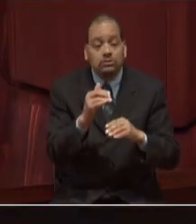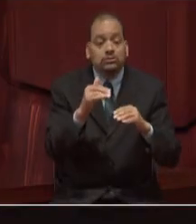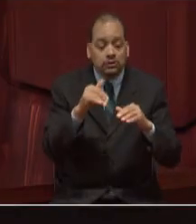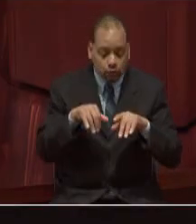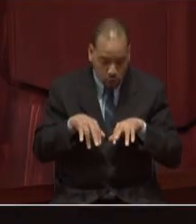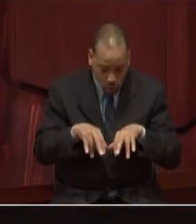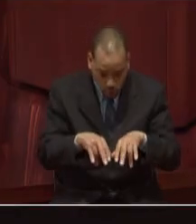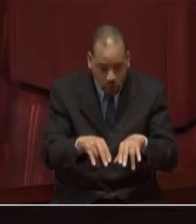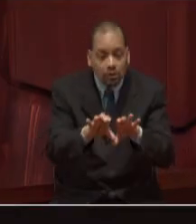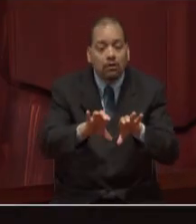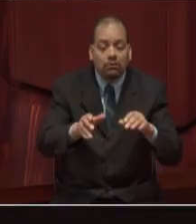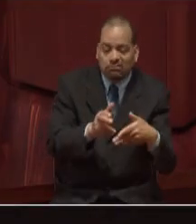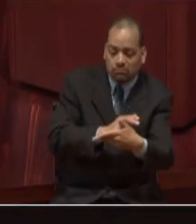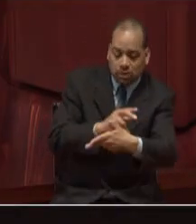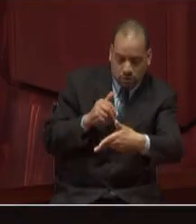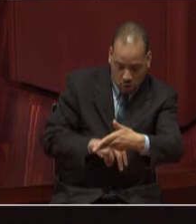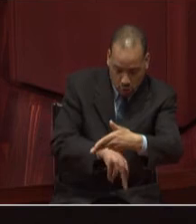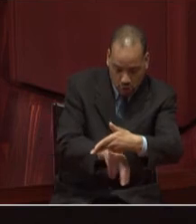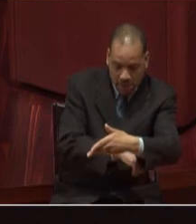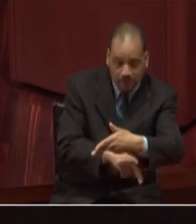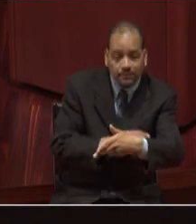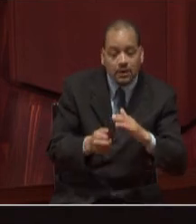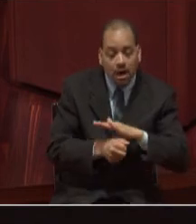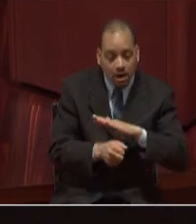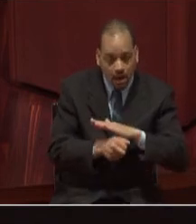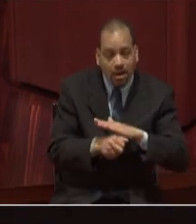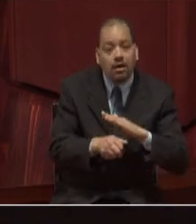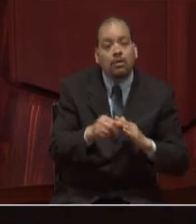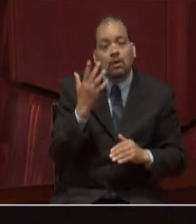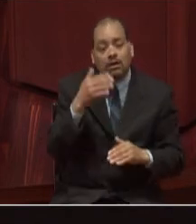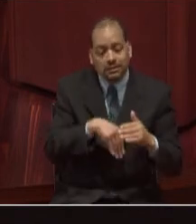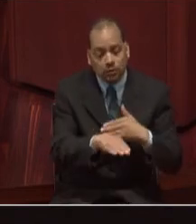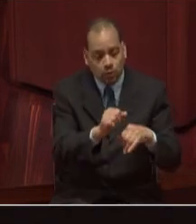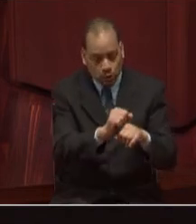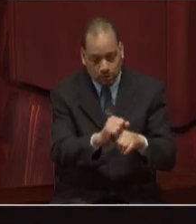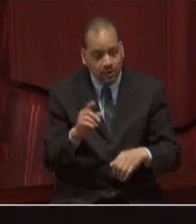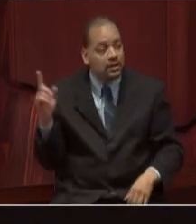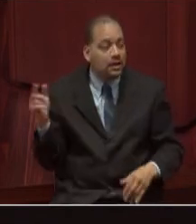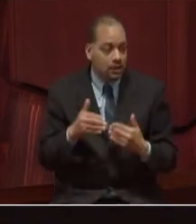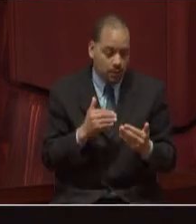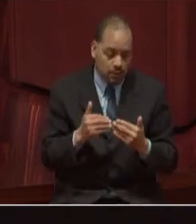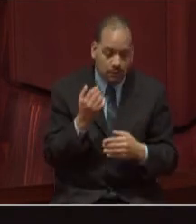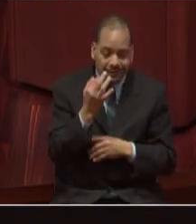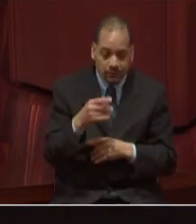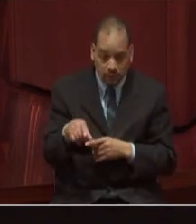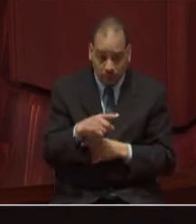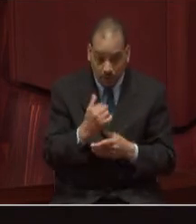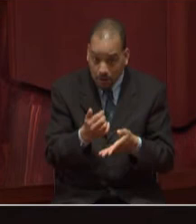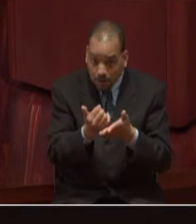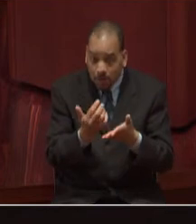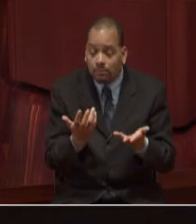had to do. But I'm not saying that demonstrations would have gone away if they know we made these offers, but it would have helped. Because I remember